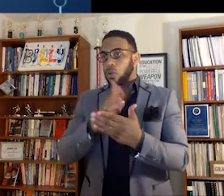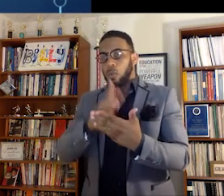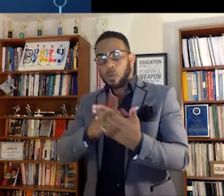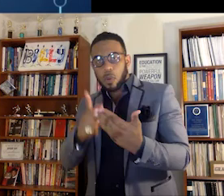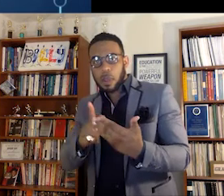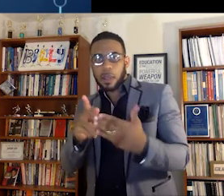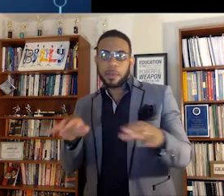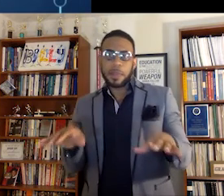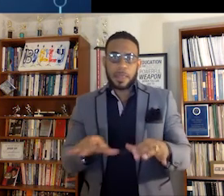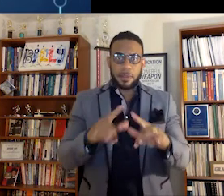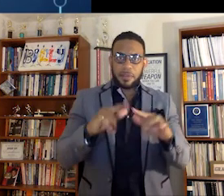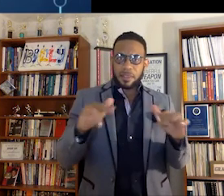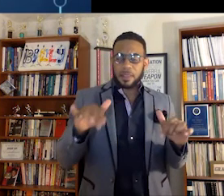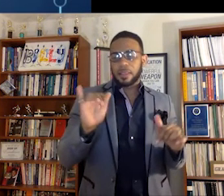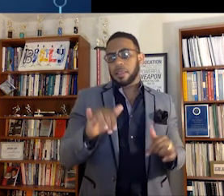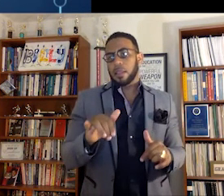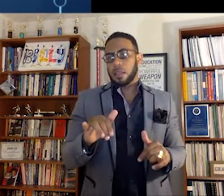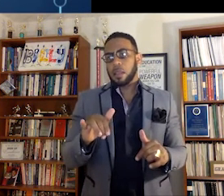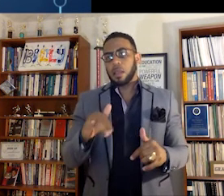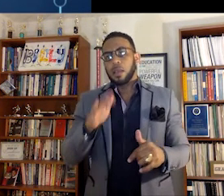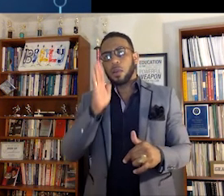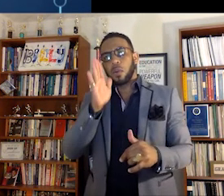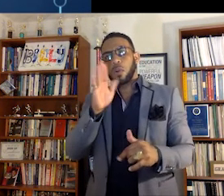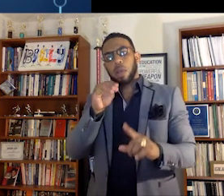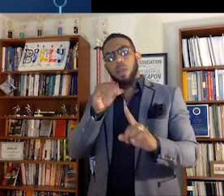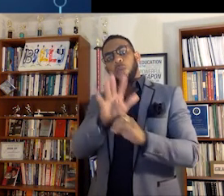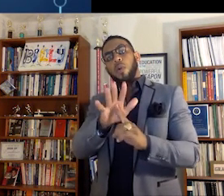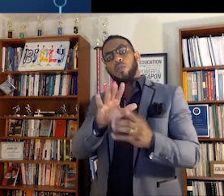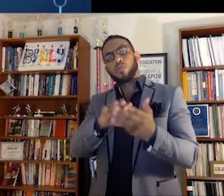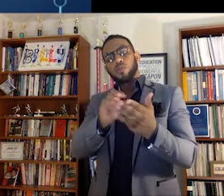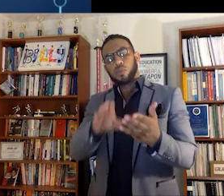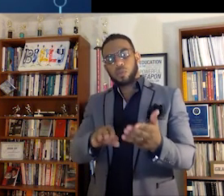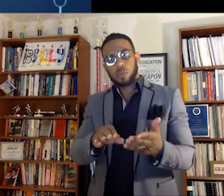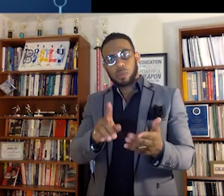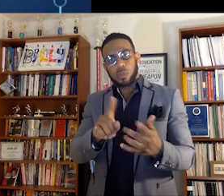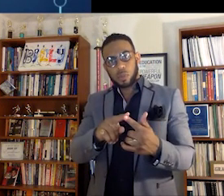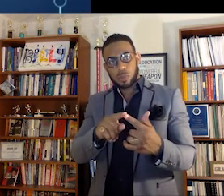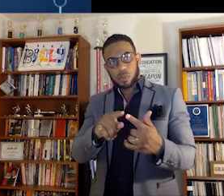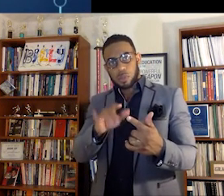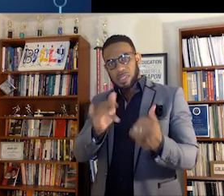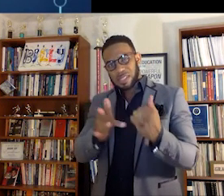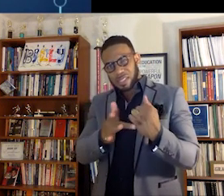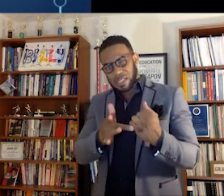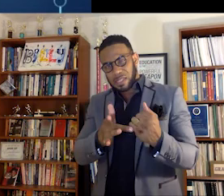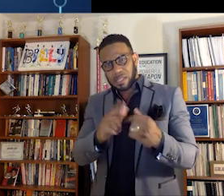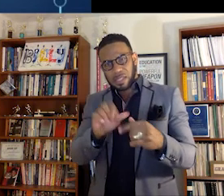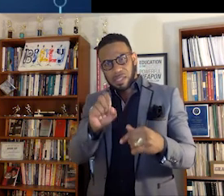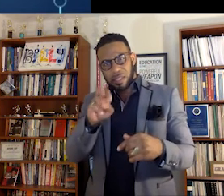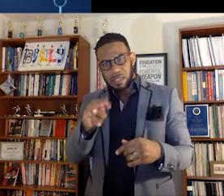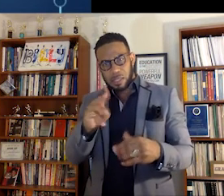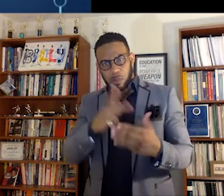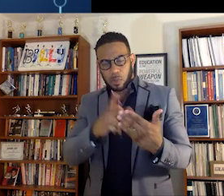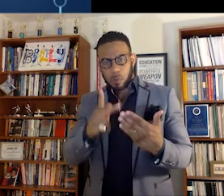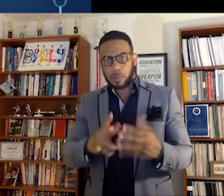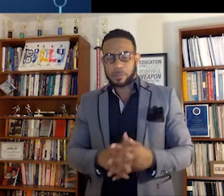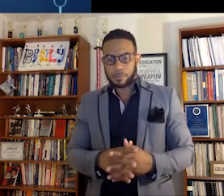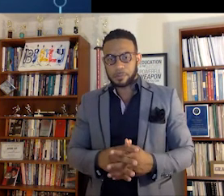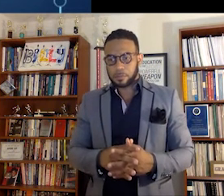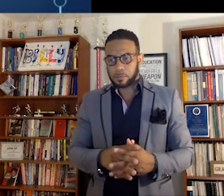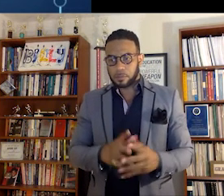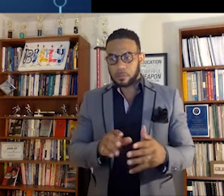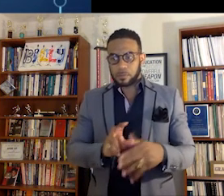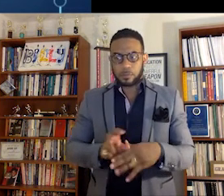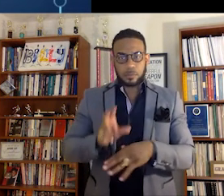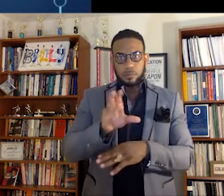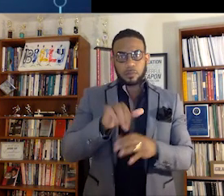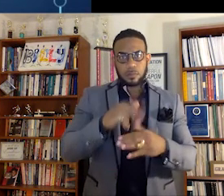programs, activities that will expose students to technology and STEM programs. Invest